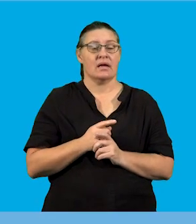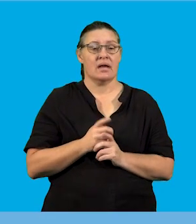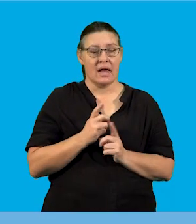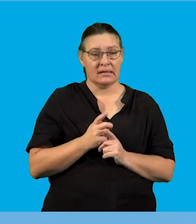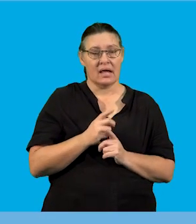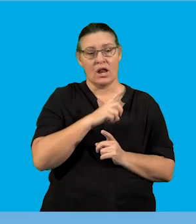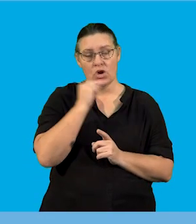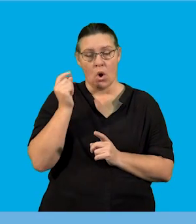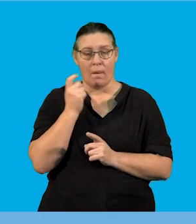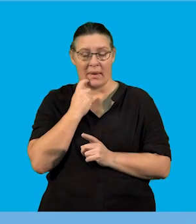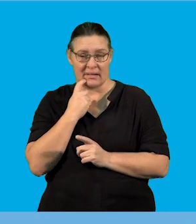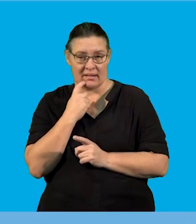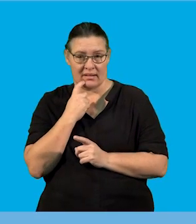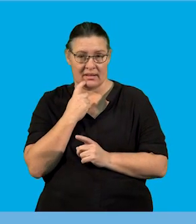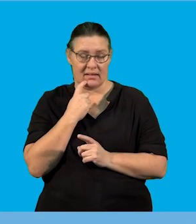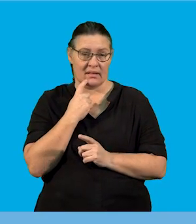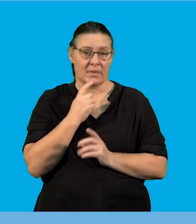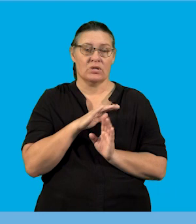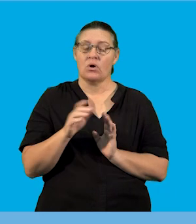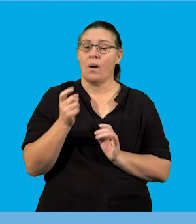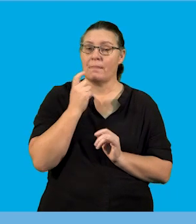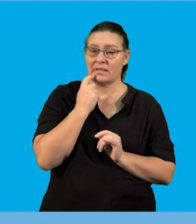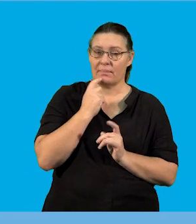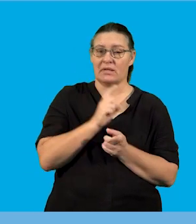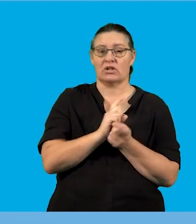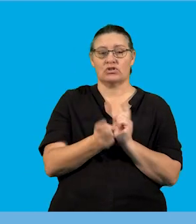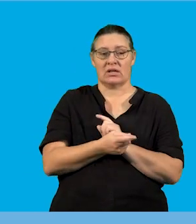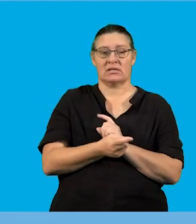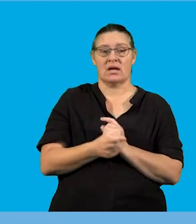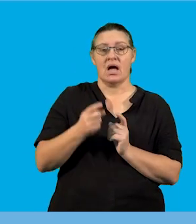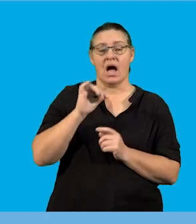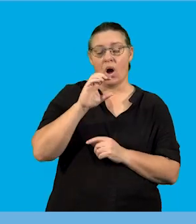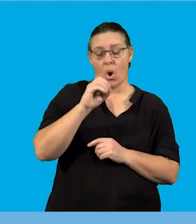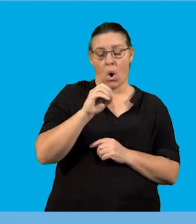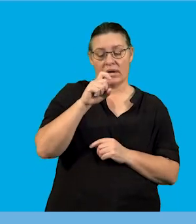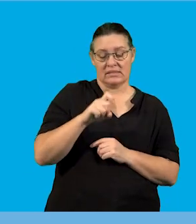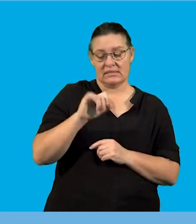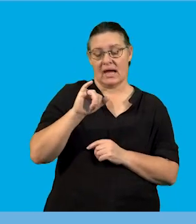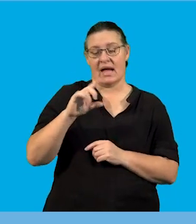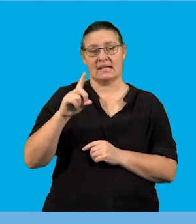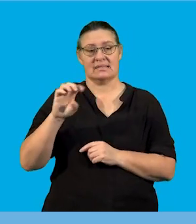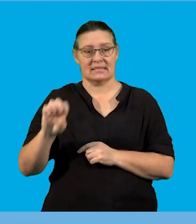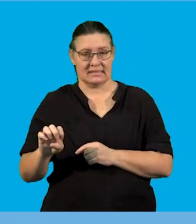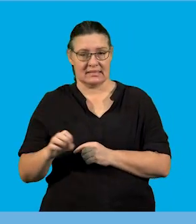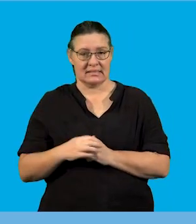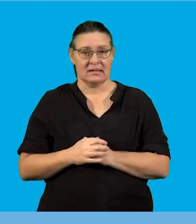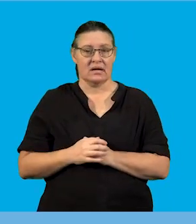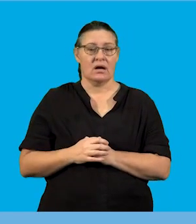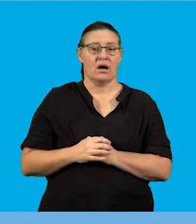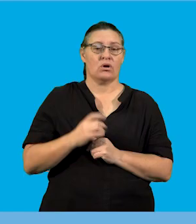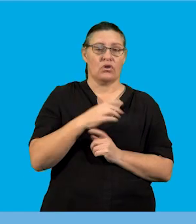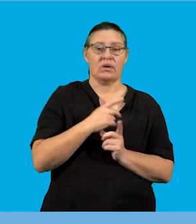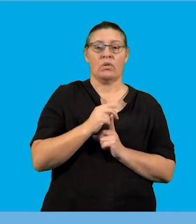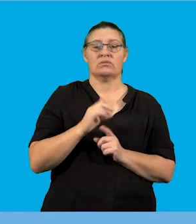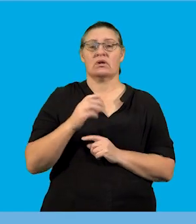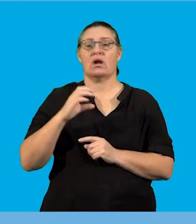the metal plus that particular nonmetal, but then that nonmetal must change the ending to IDE. So oxygen is